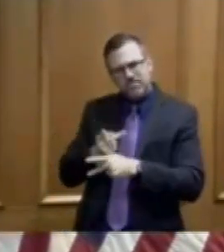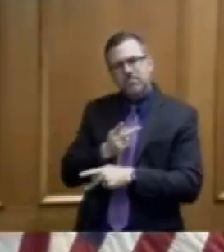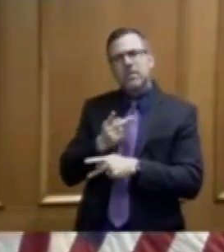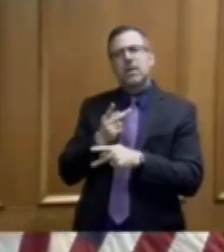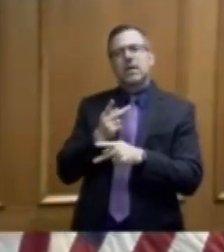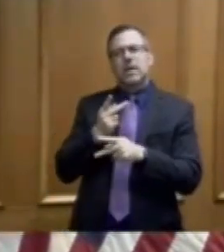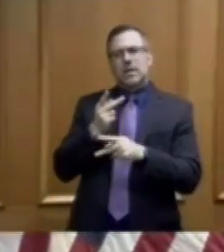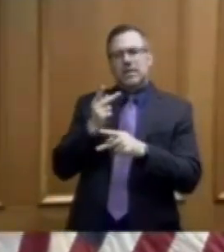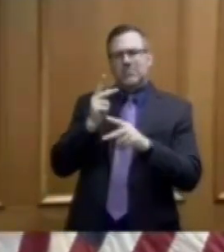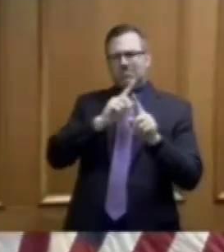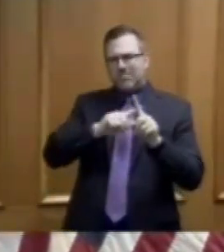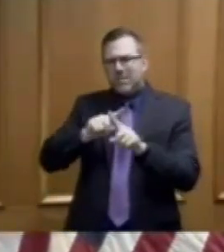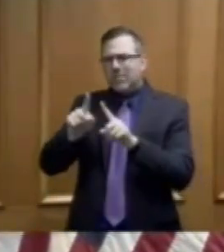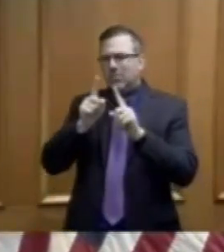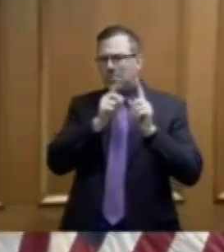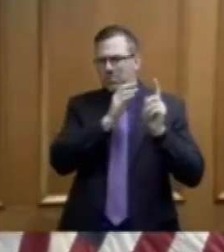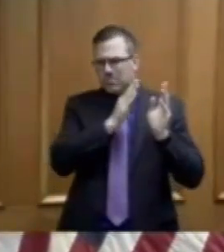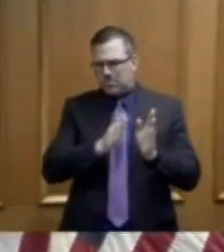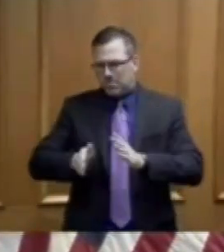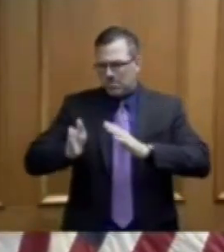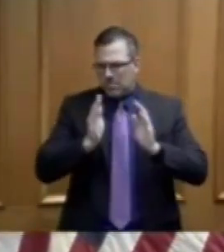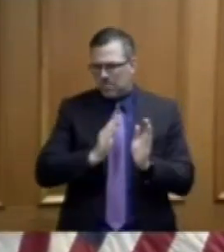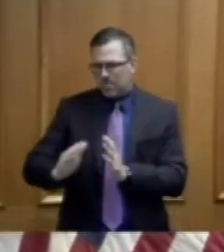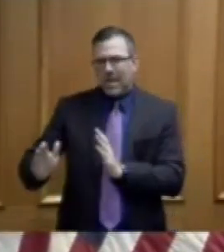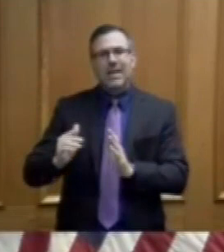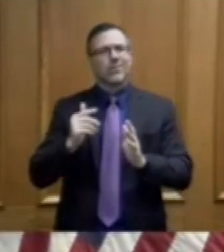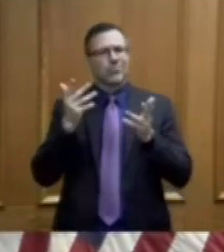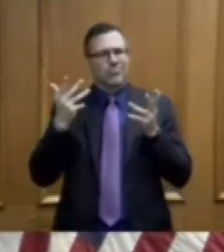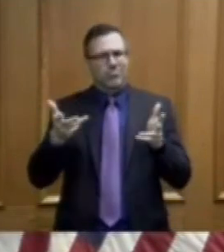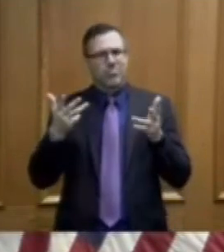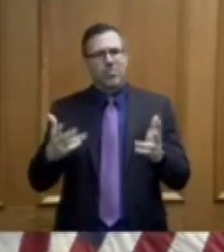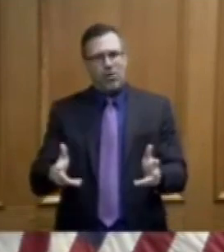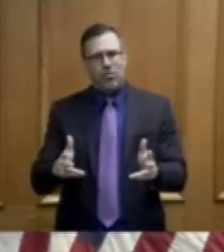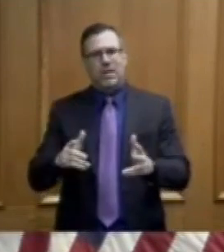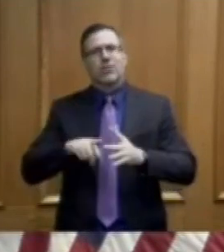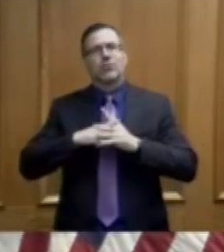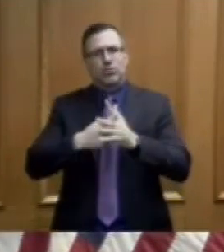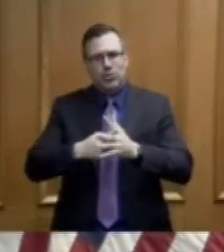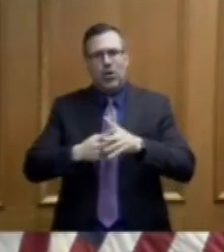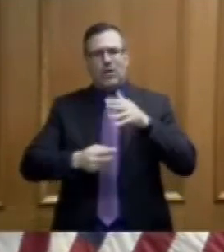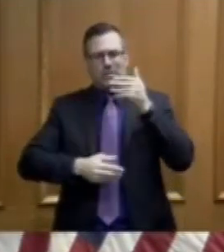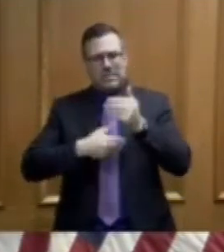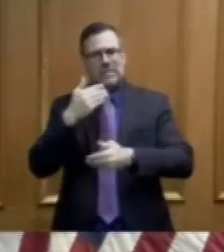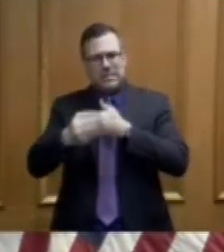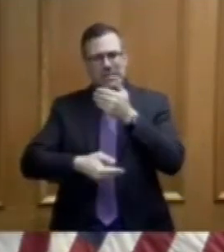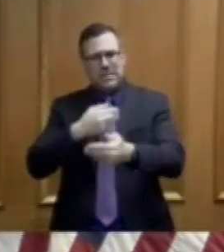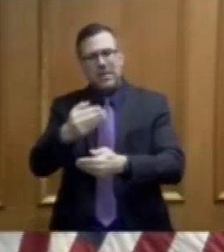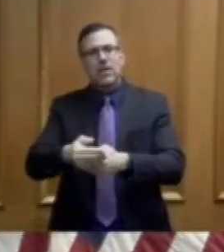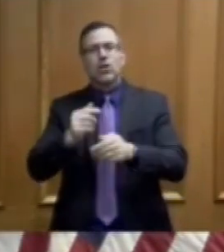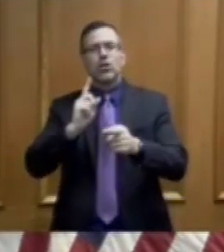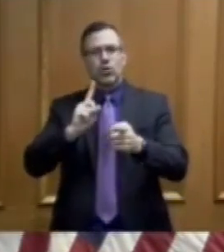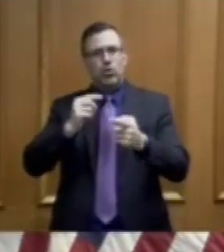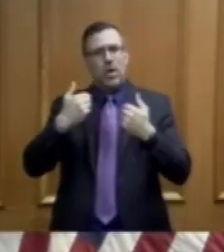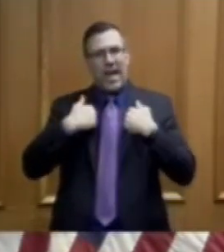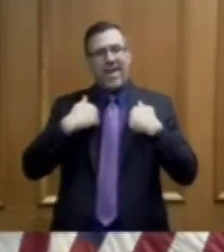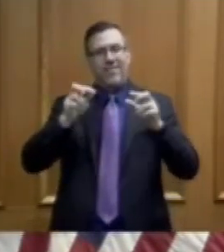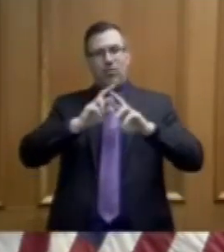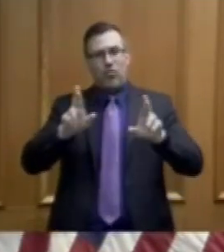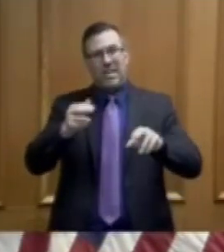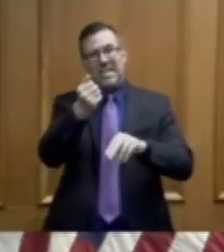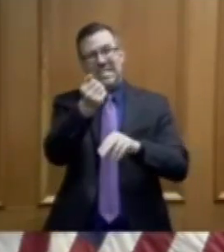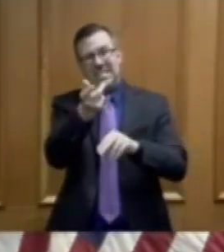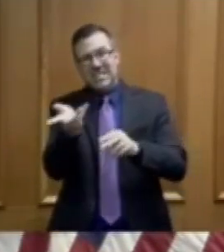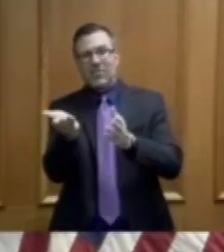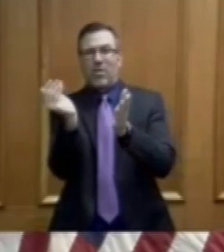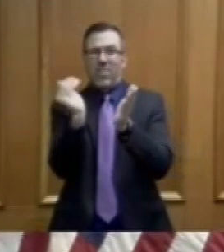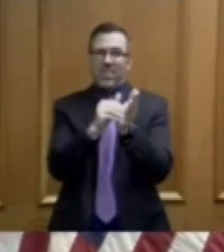being drawn, and action is actually already being taken to make sure that we bring thousands of beds online to